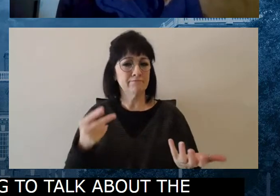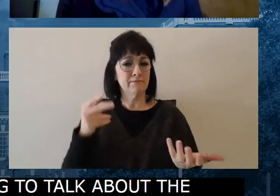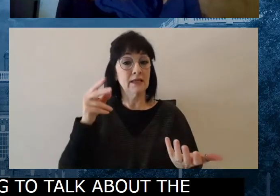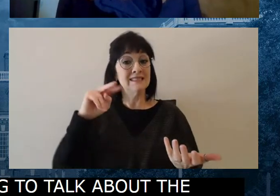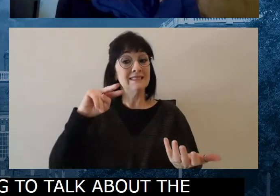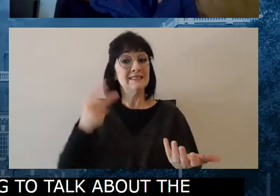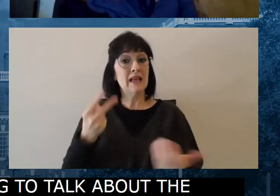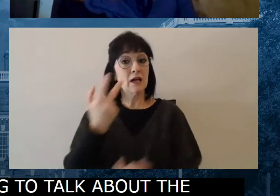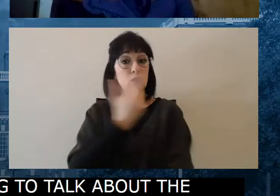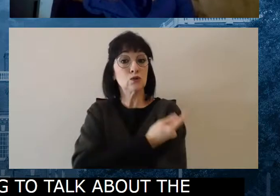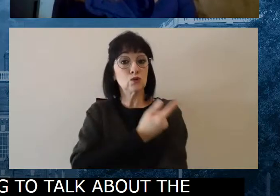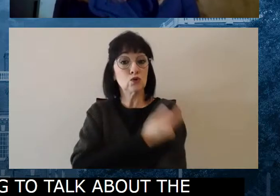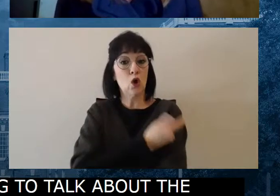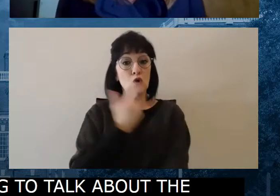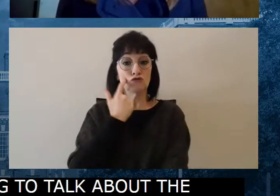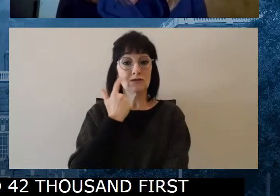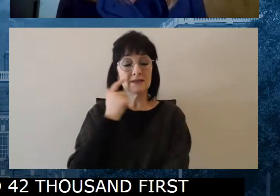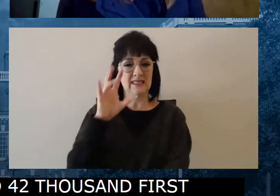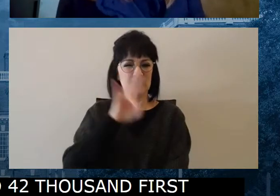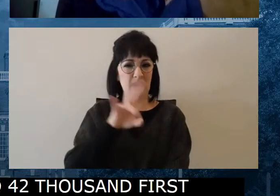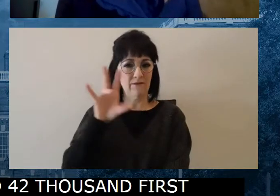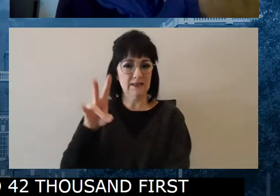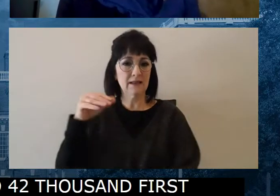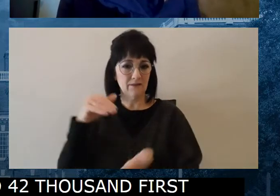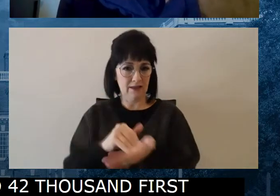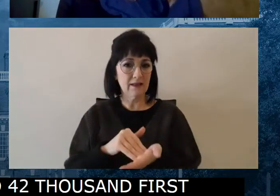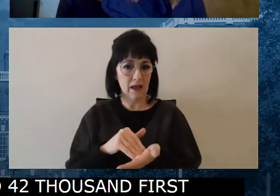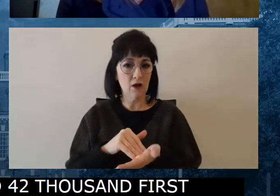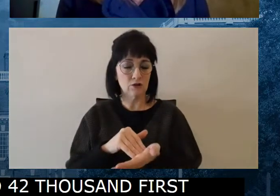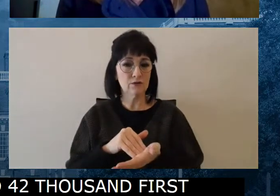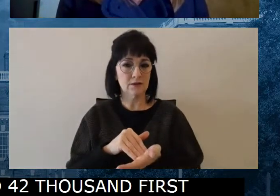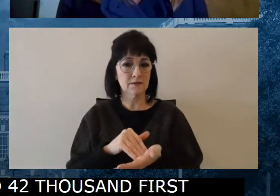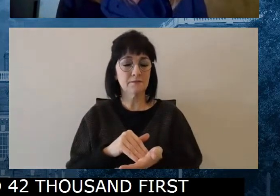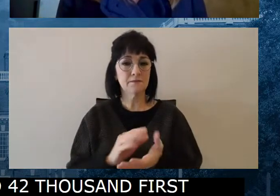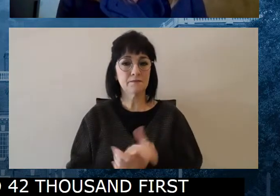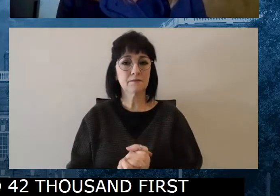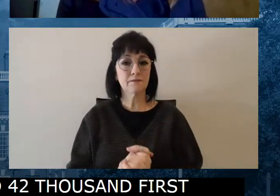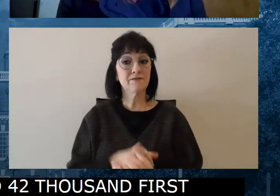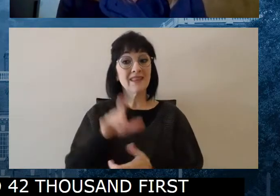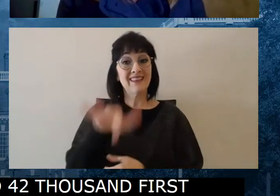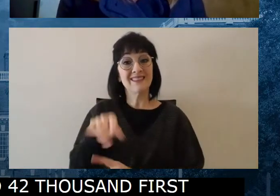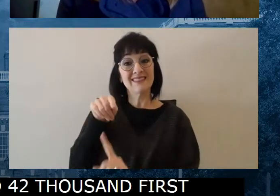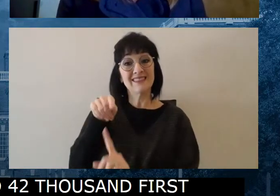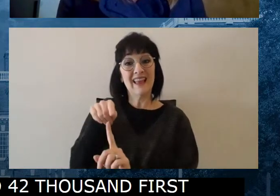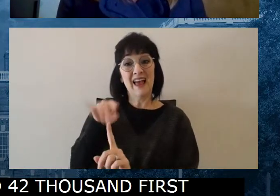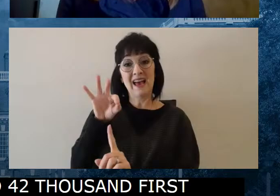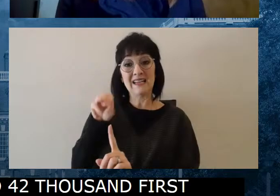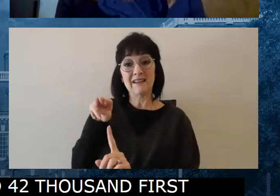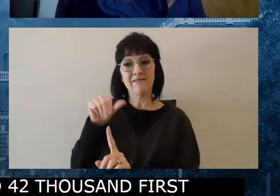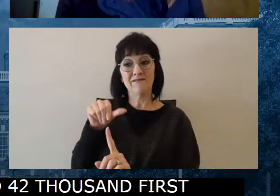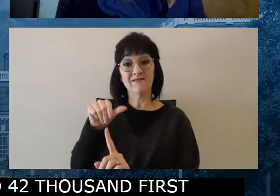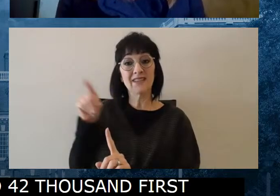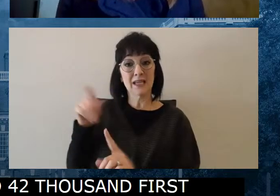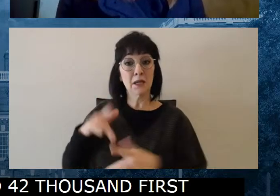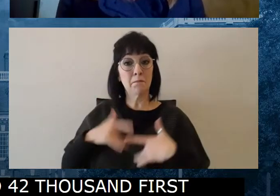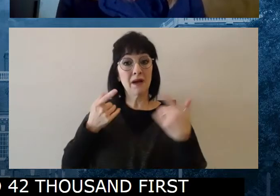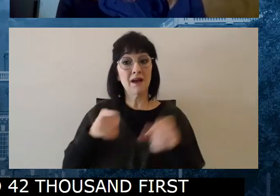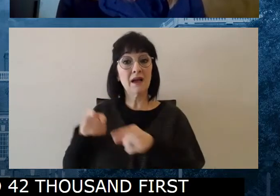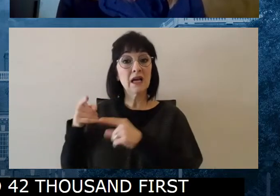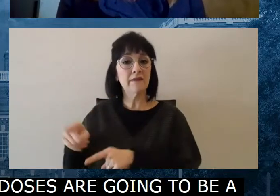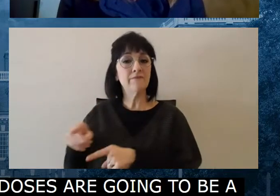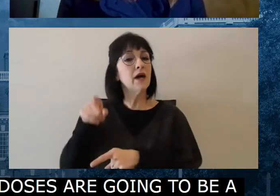higher, especially the second doses, which was largely what the FEMA events were focused on. So wait for